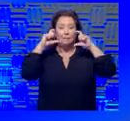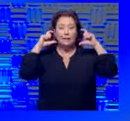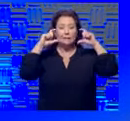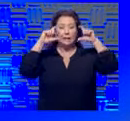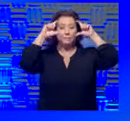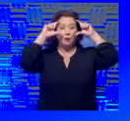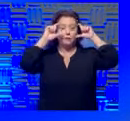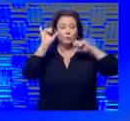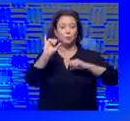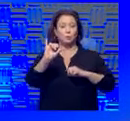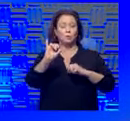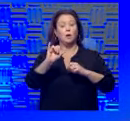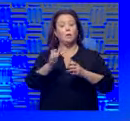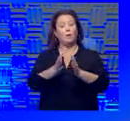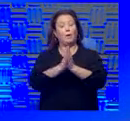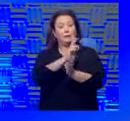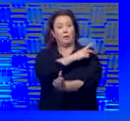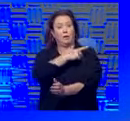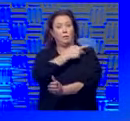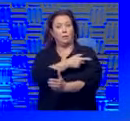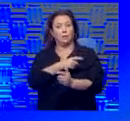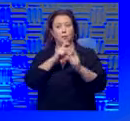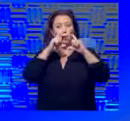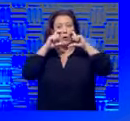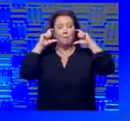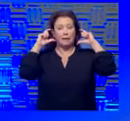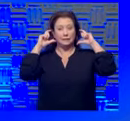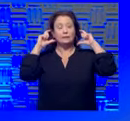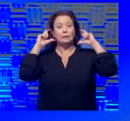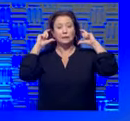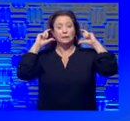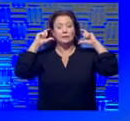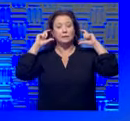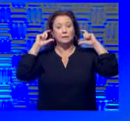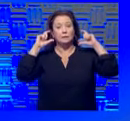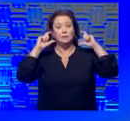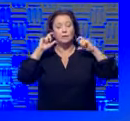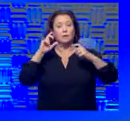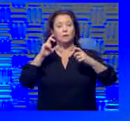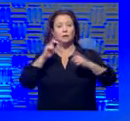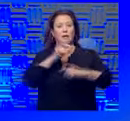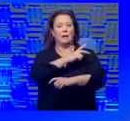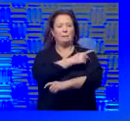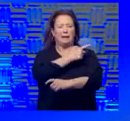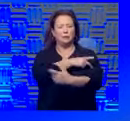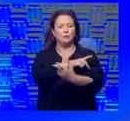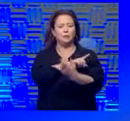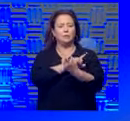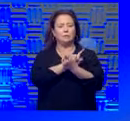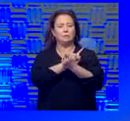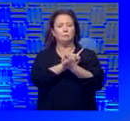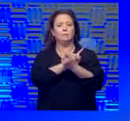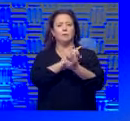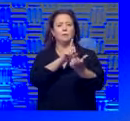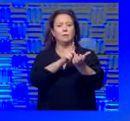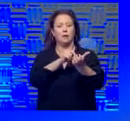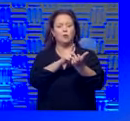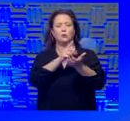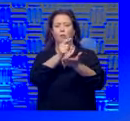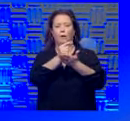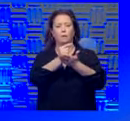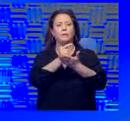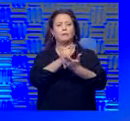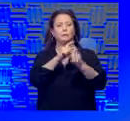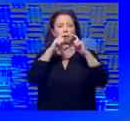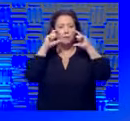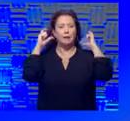also asking our patients to wear masks when they have patient encounters with physicians or therapists or anybody else